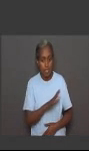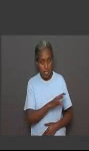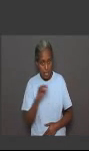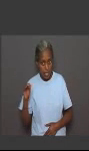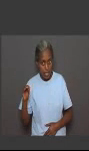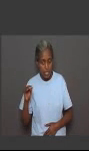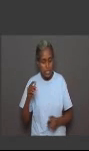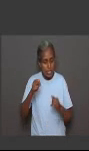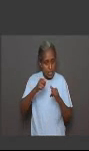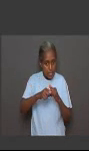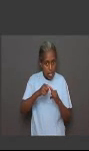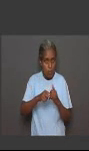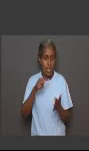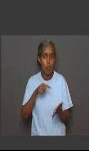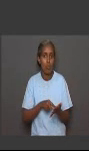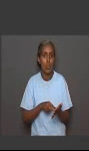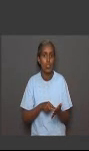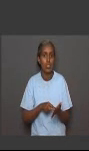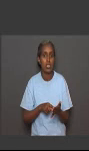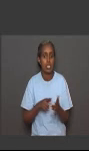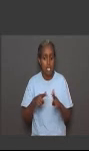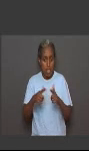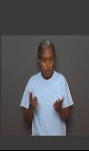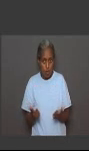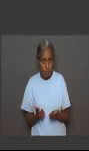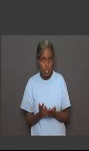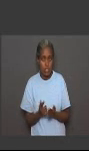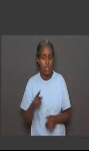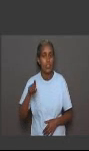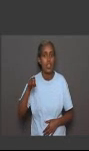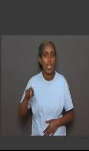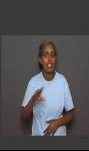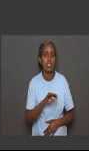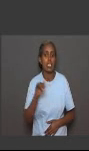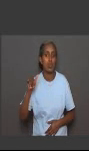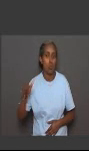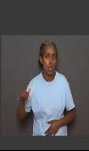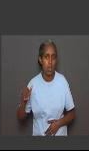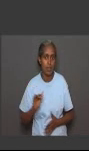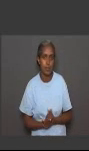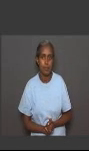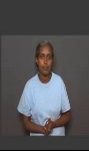its terminal point is located at x and y.